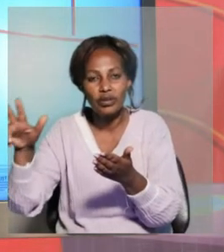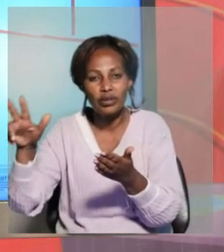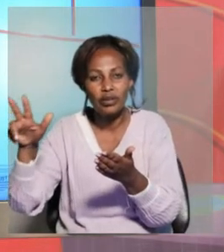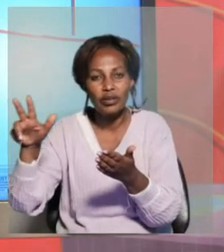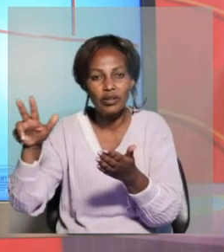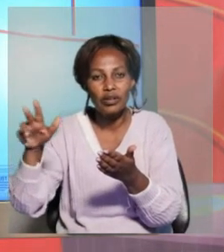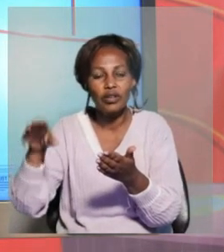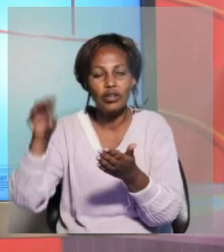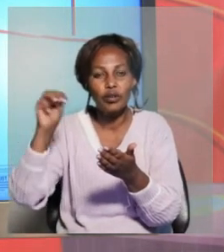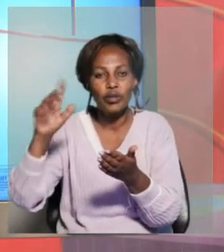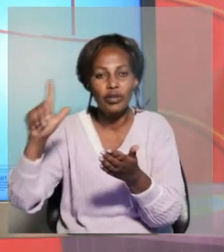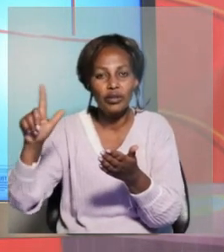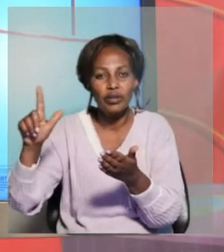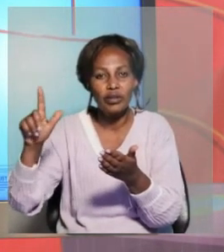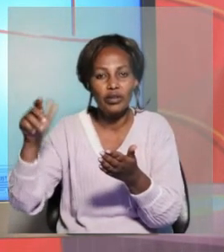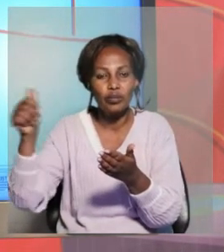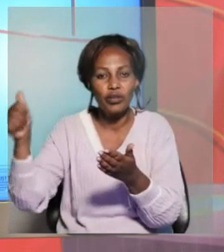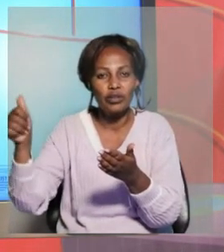0.23 milliampere.